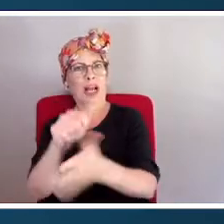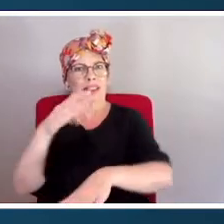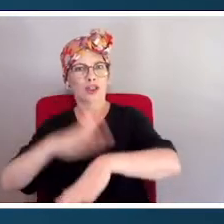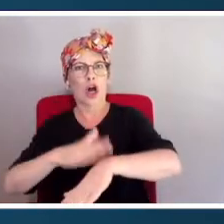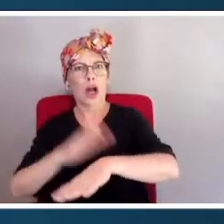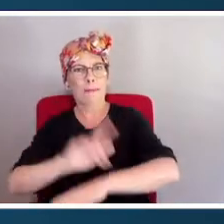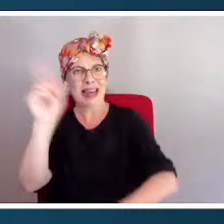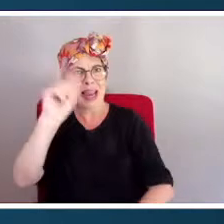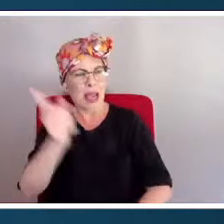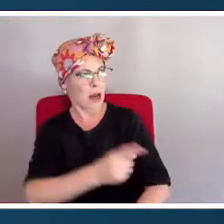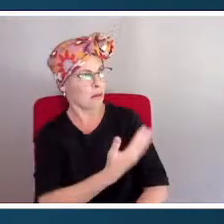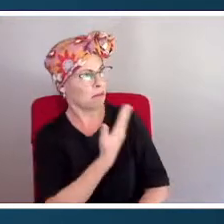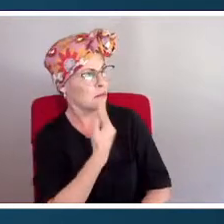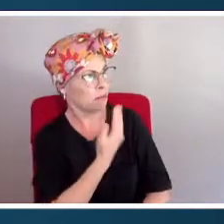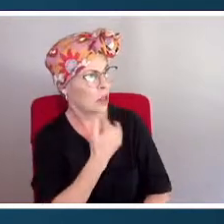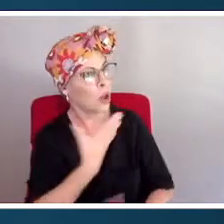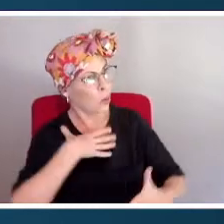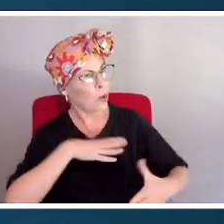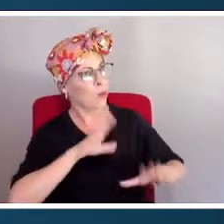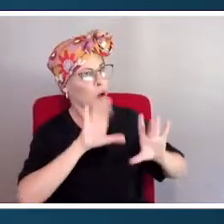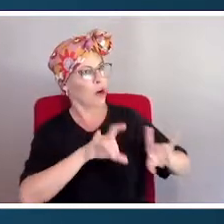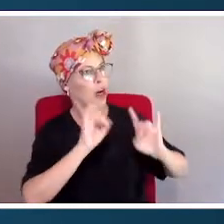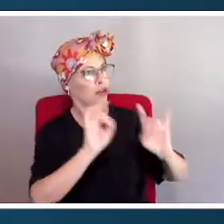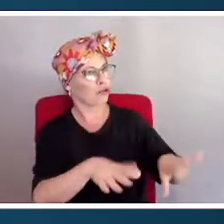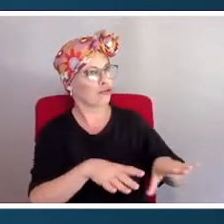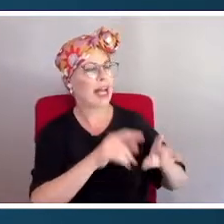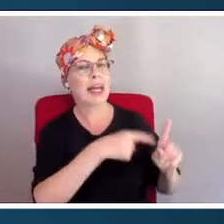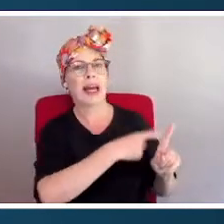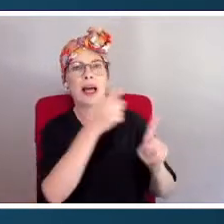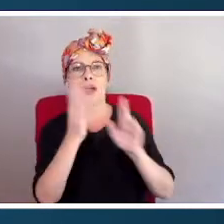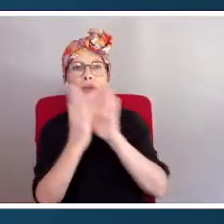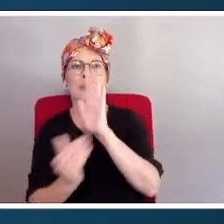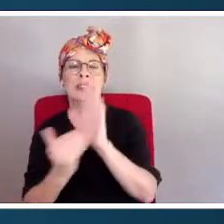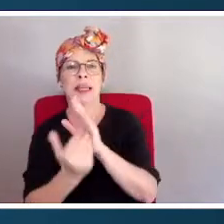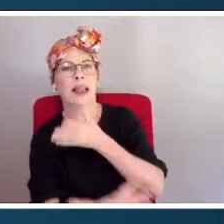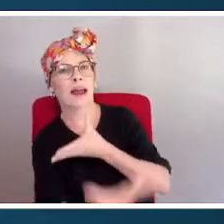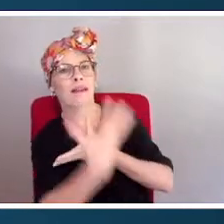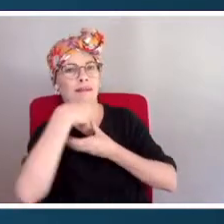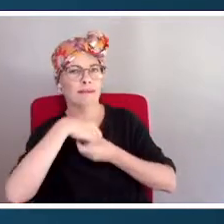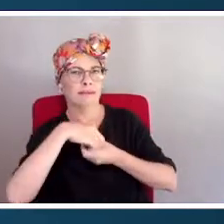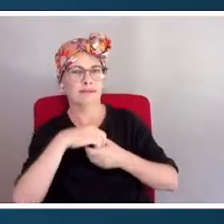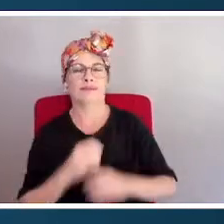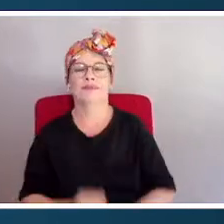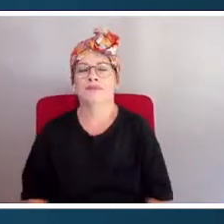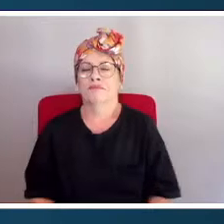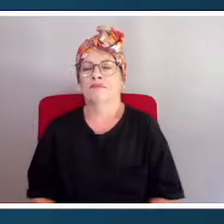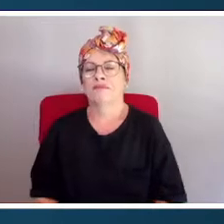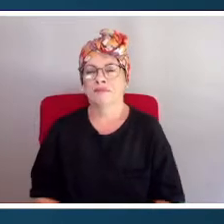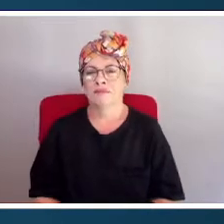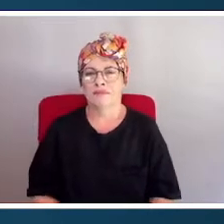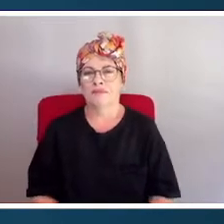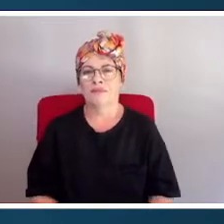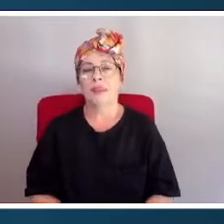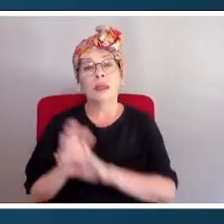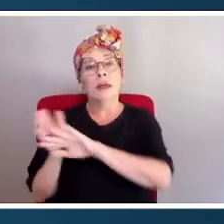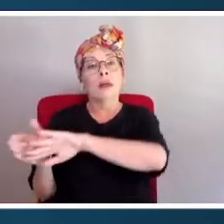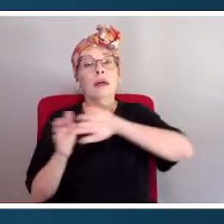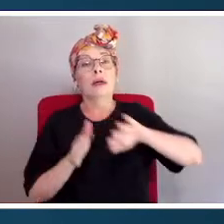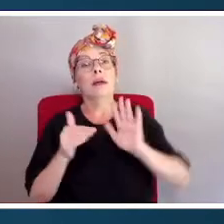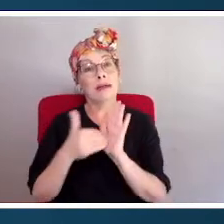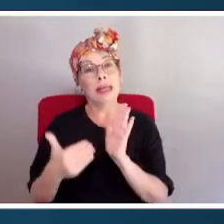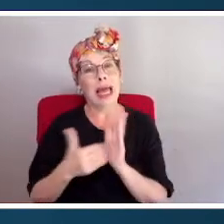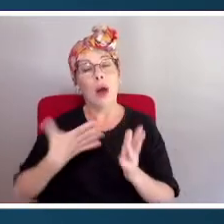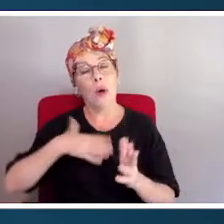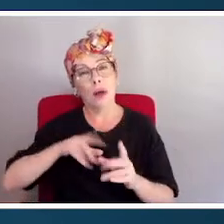Friends, ladies and gentlemen, I now turn to the climate emergency that has unleashed on the Blue